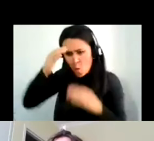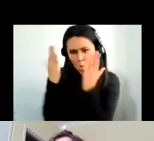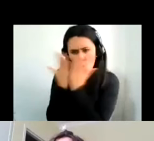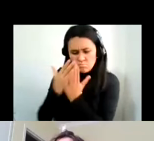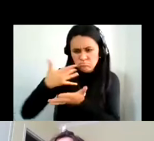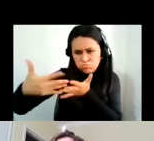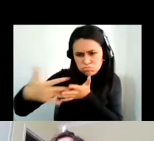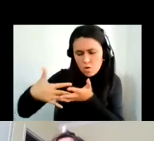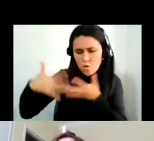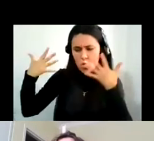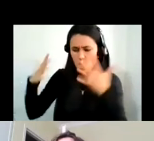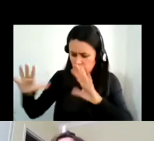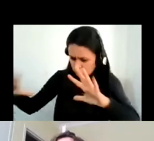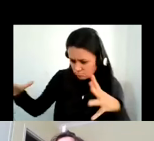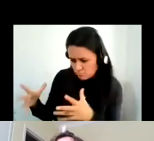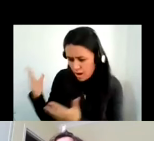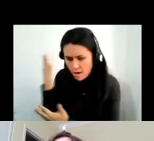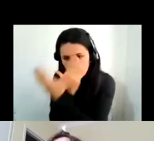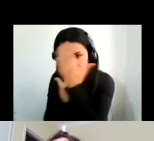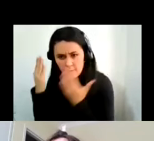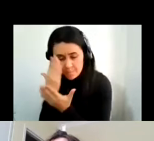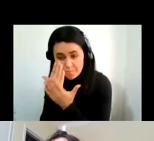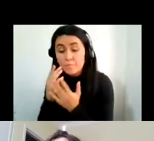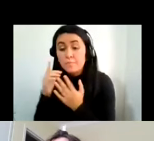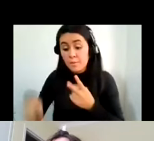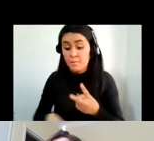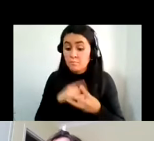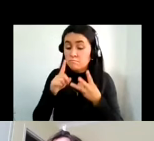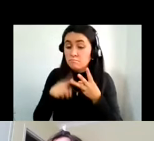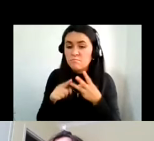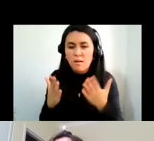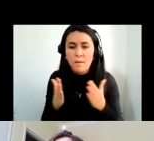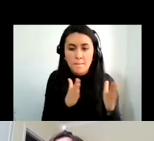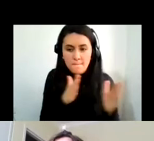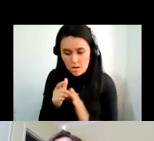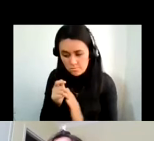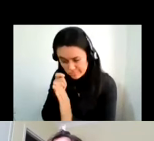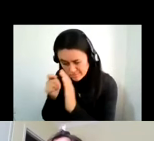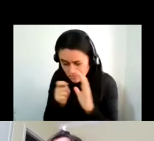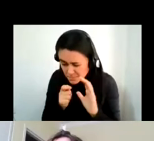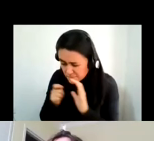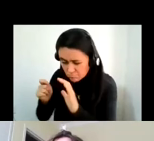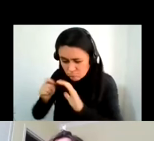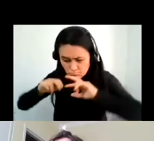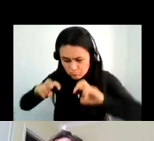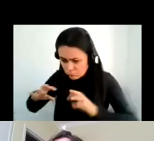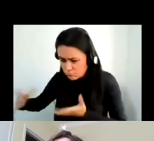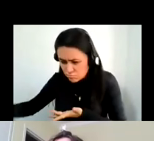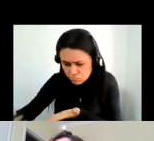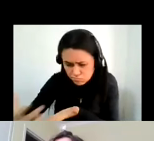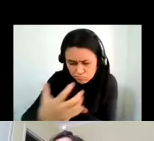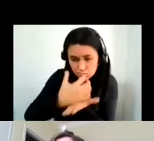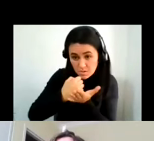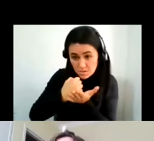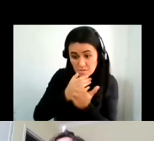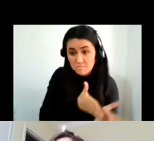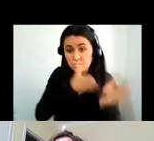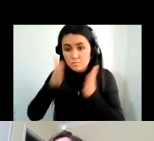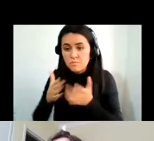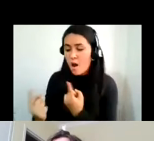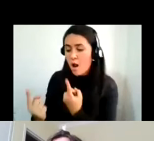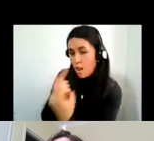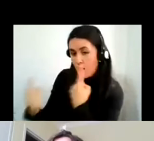review clearance. Then we have key informant interviews, delving into supply side issues. We